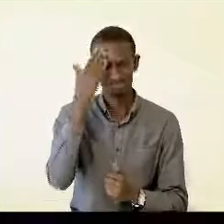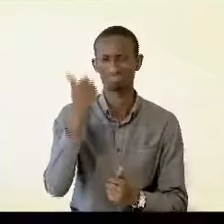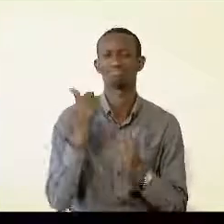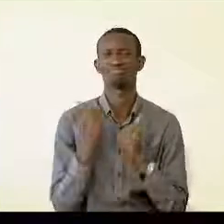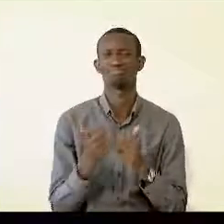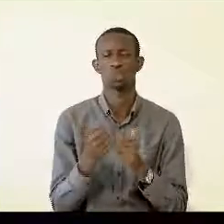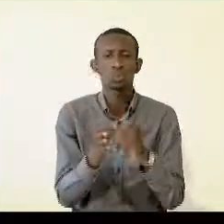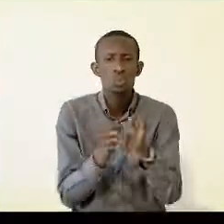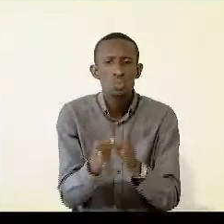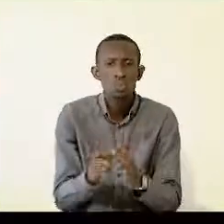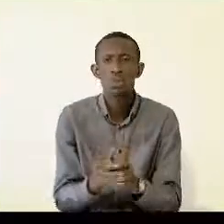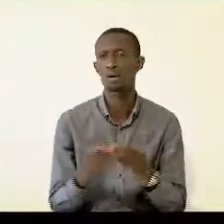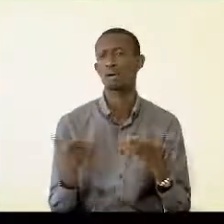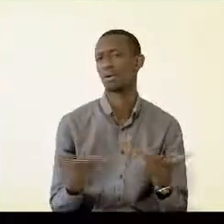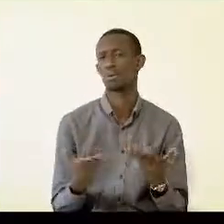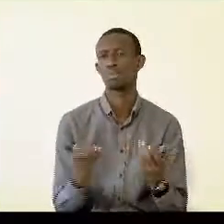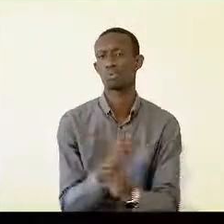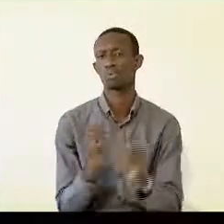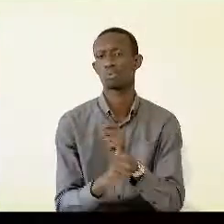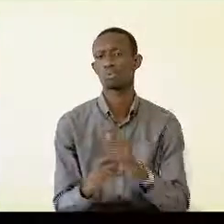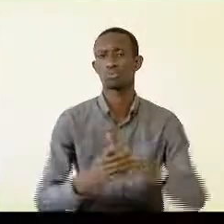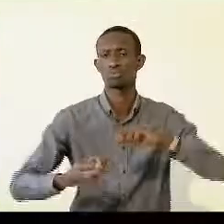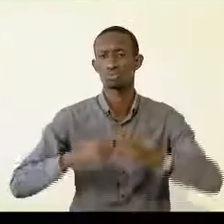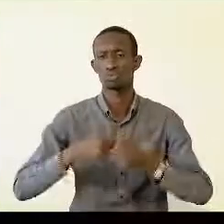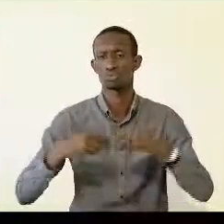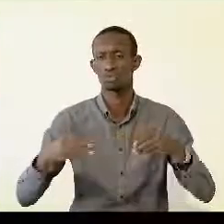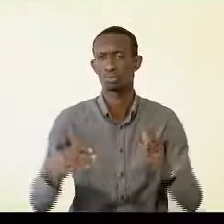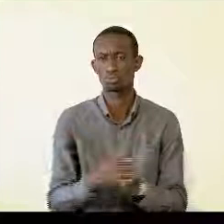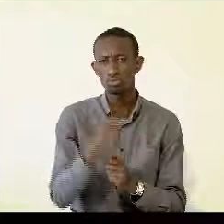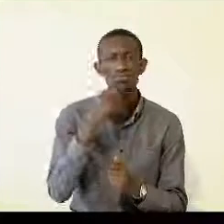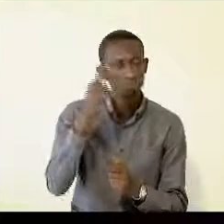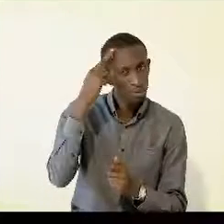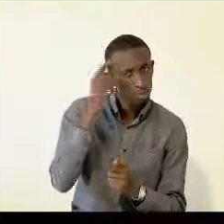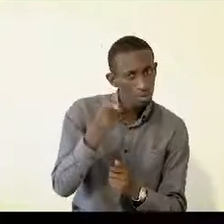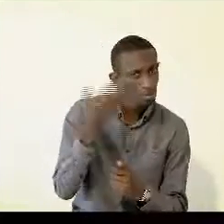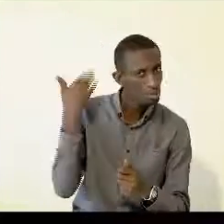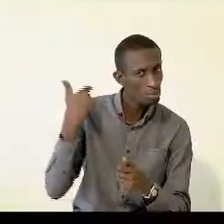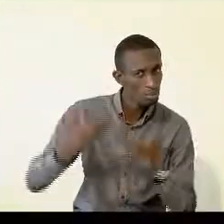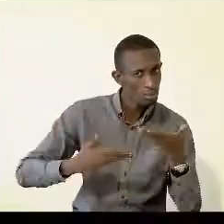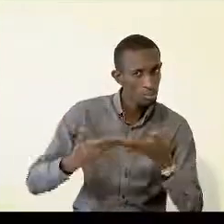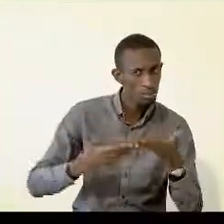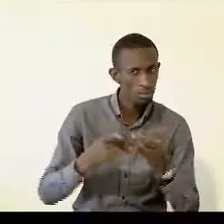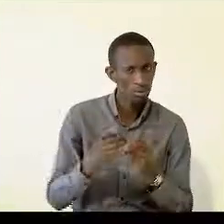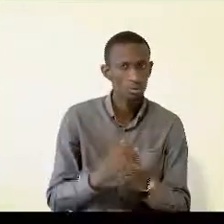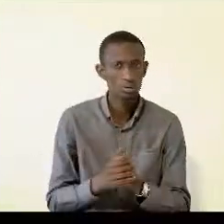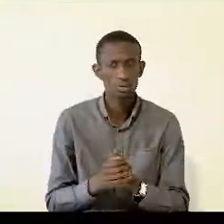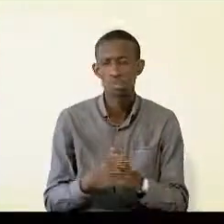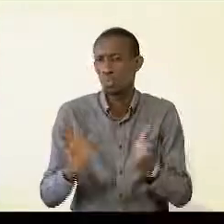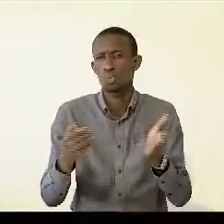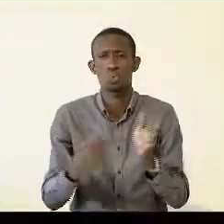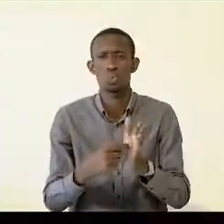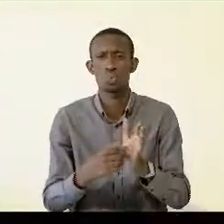explain how various physical properties, you remember the physical properties we have been discussing, like